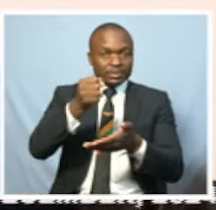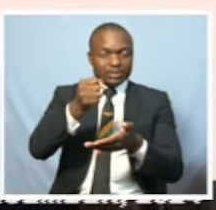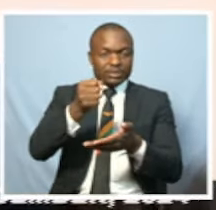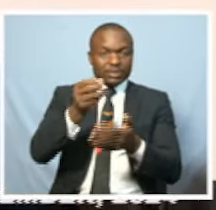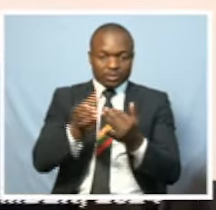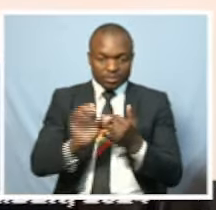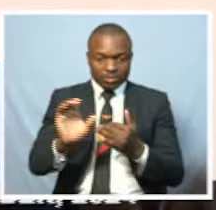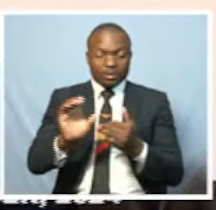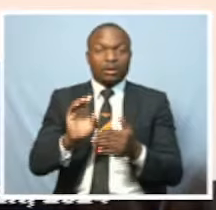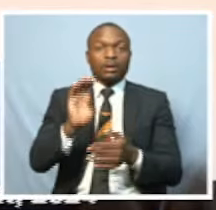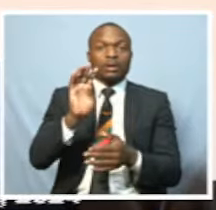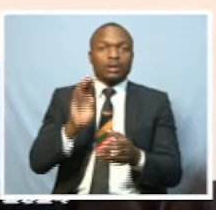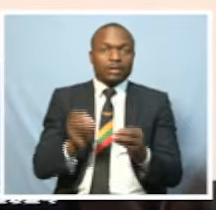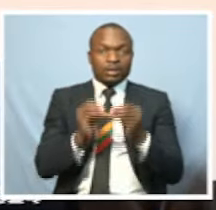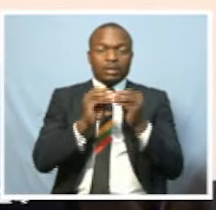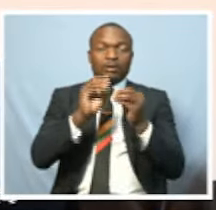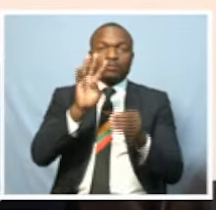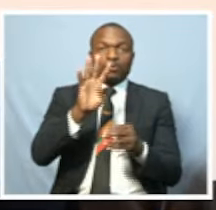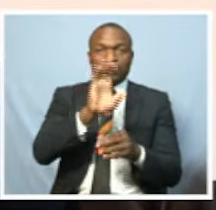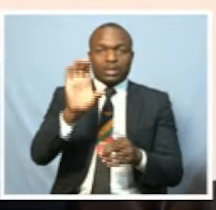a total of